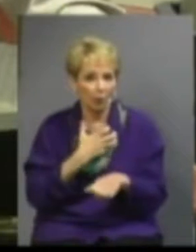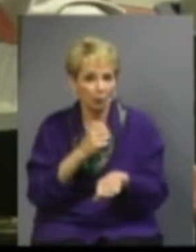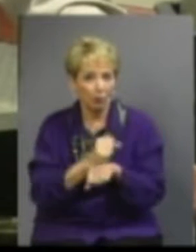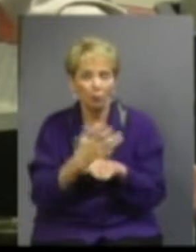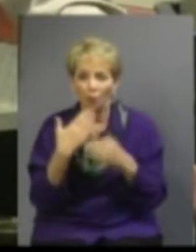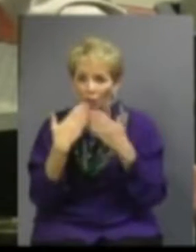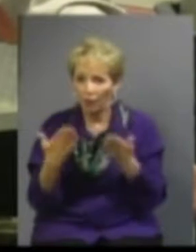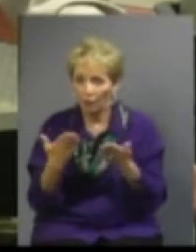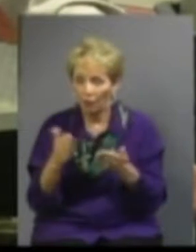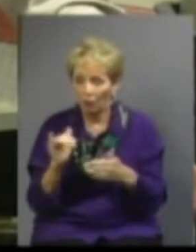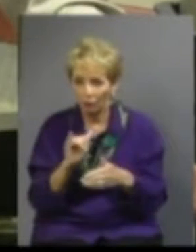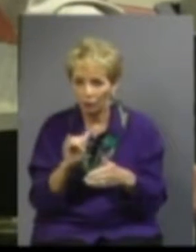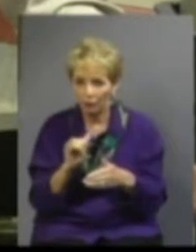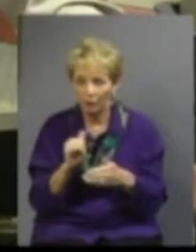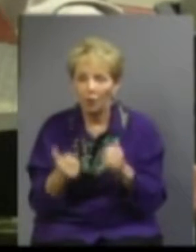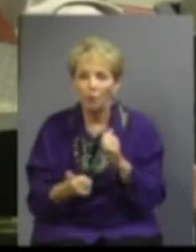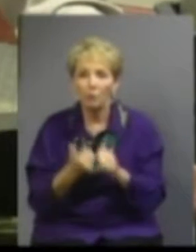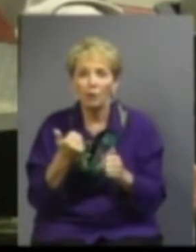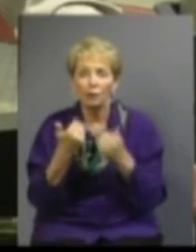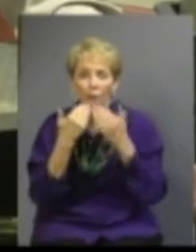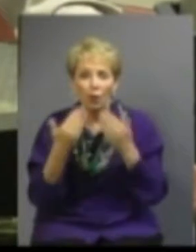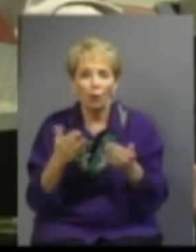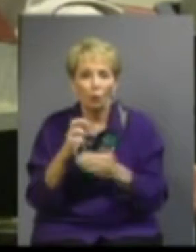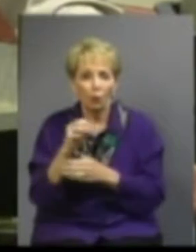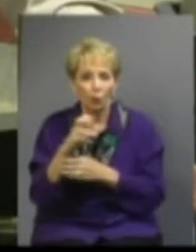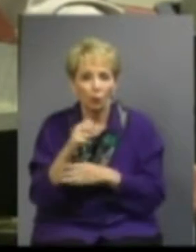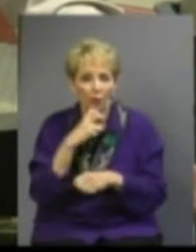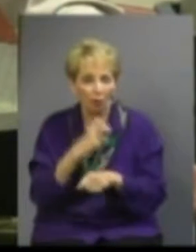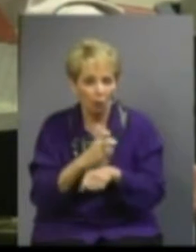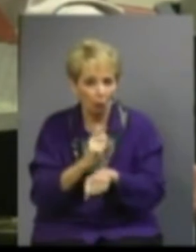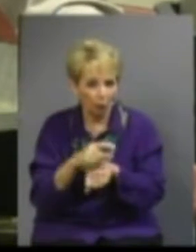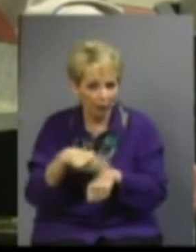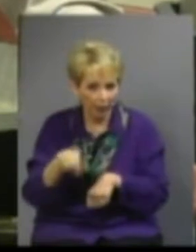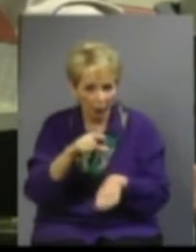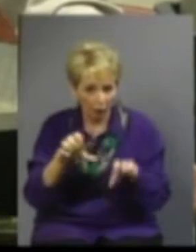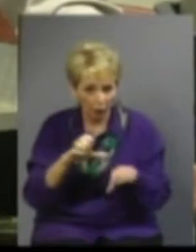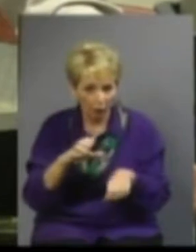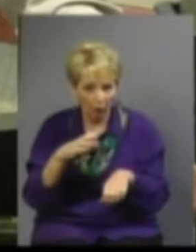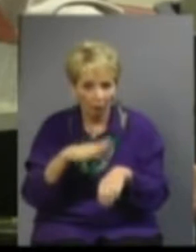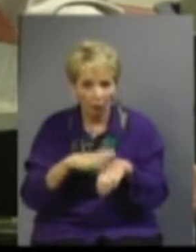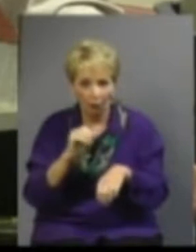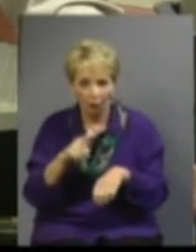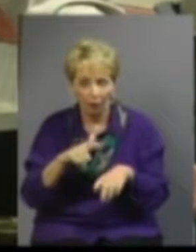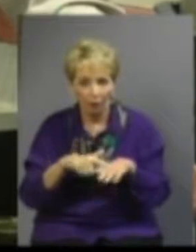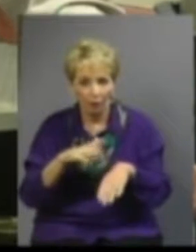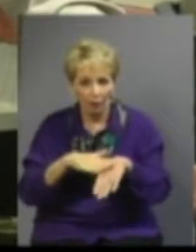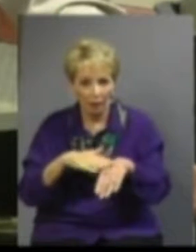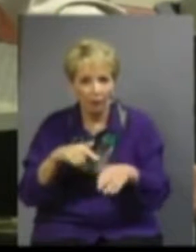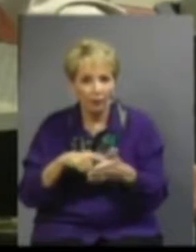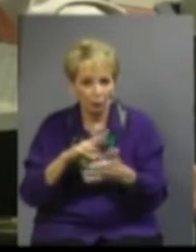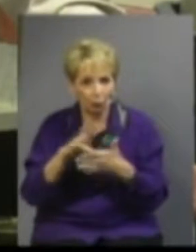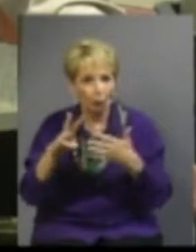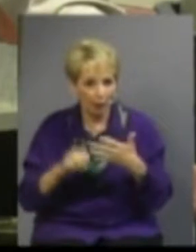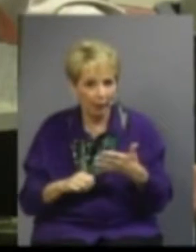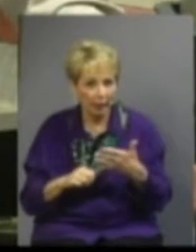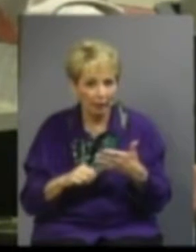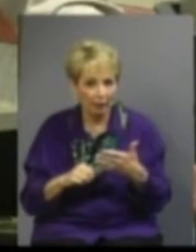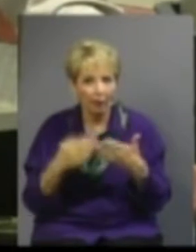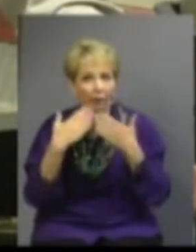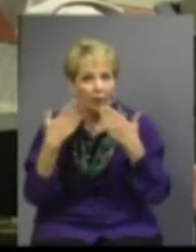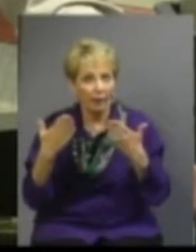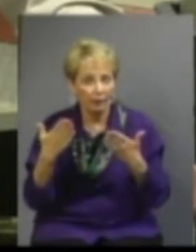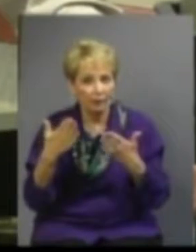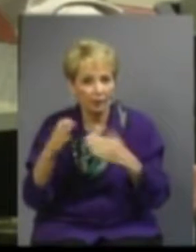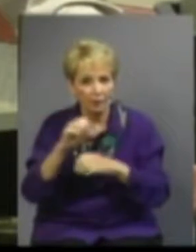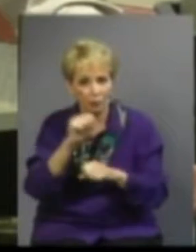to thank you also. Most of all, I want to thank the crews for the hard work they do. We was on call, on alert this whole weekend. Thank goodness the